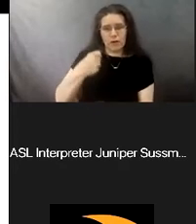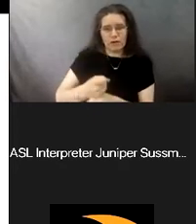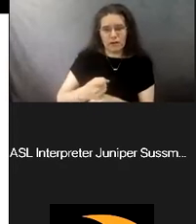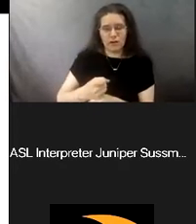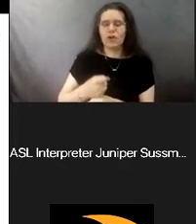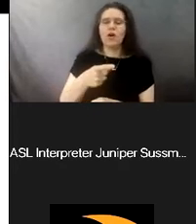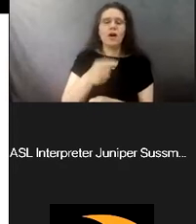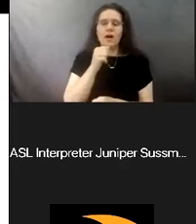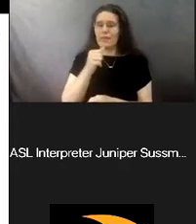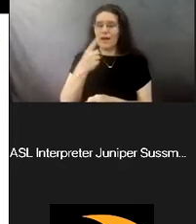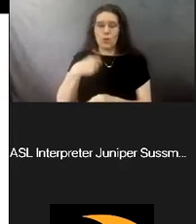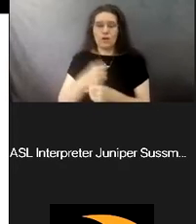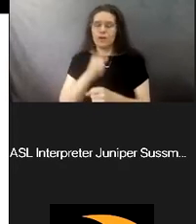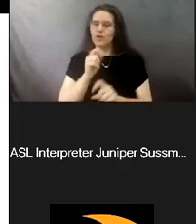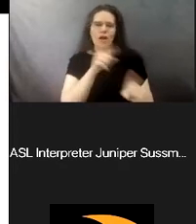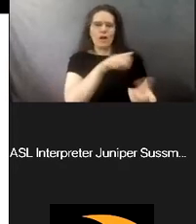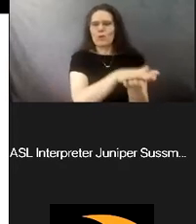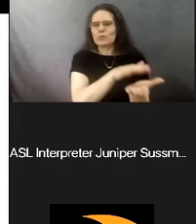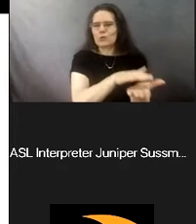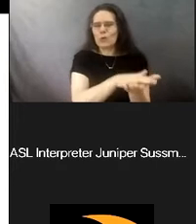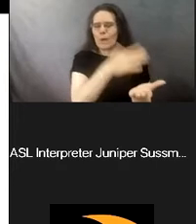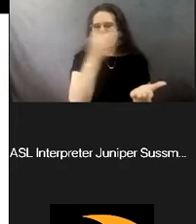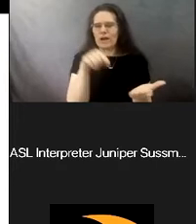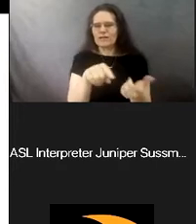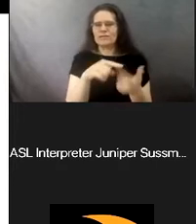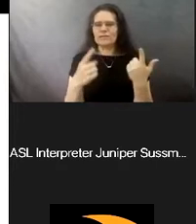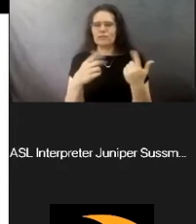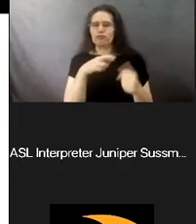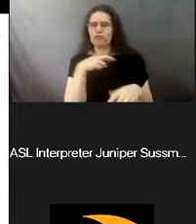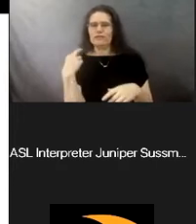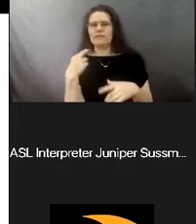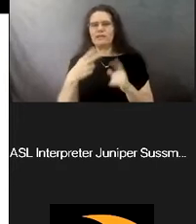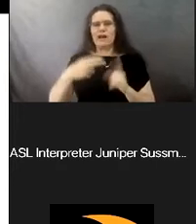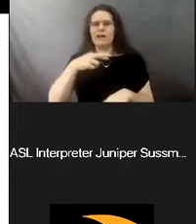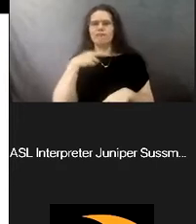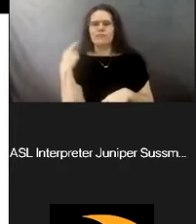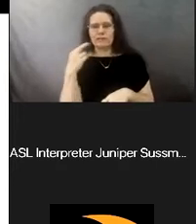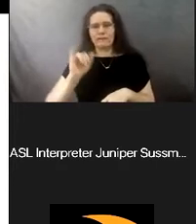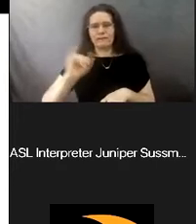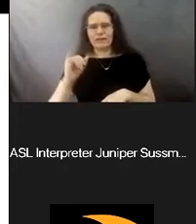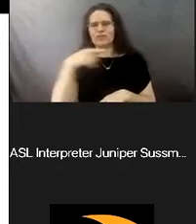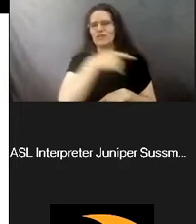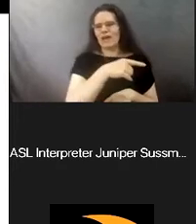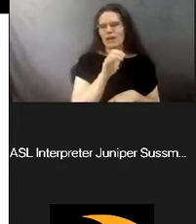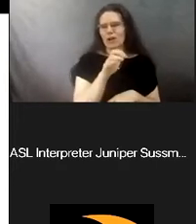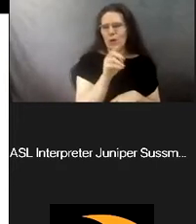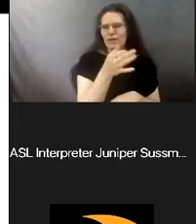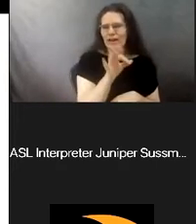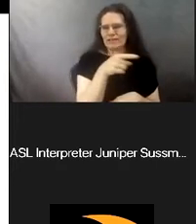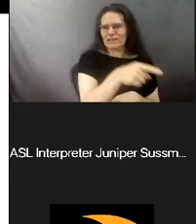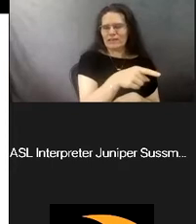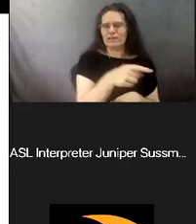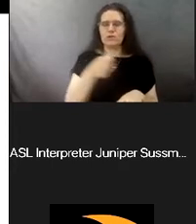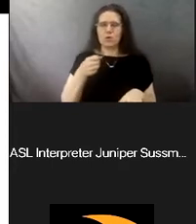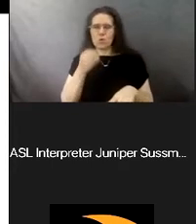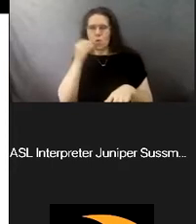in person due to COVID-19 and her increased risk of infection and serious disease. Recently, after she